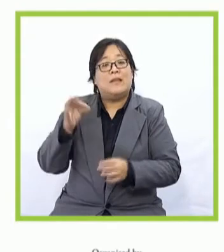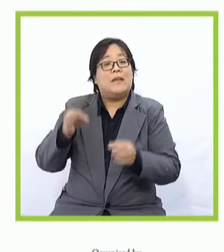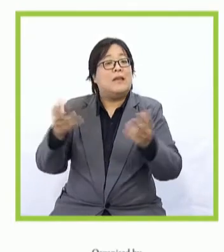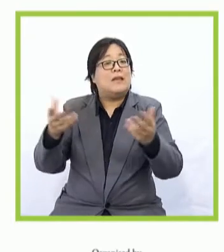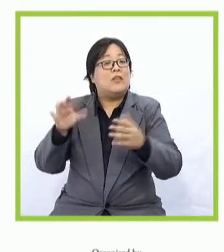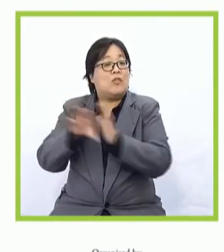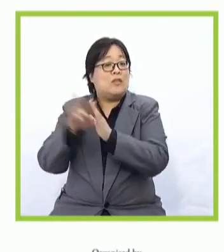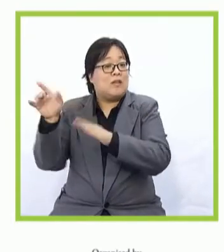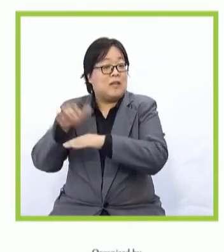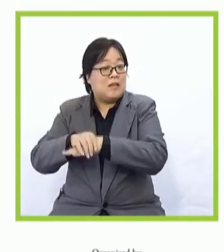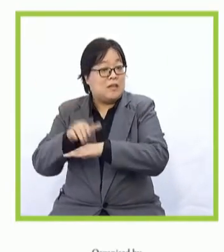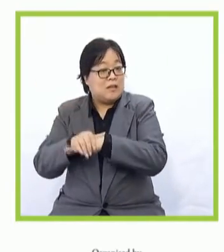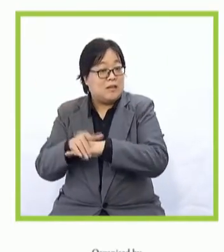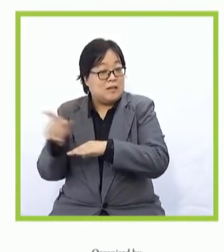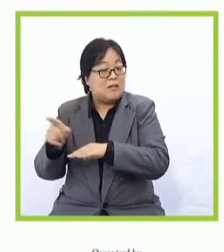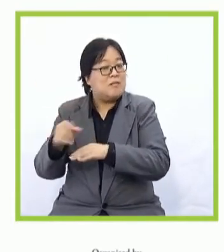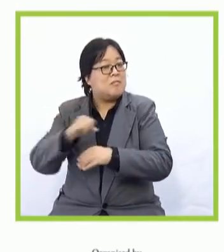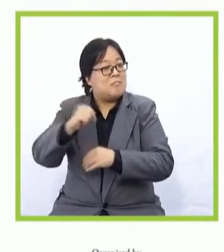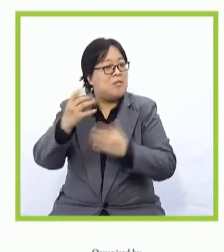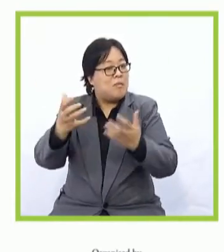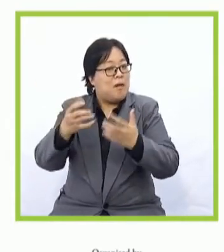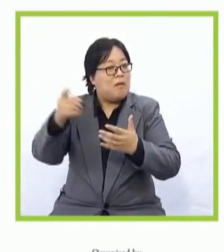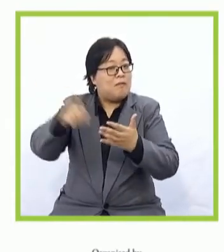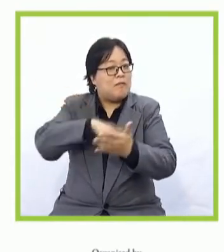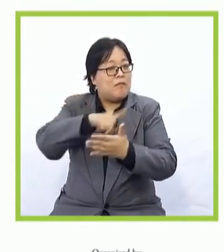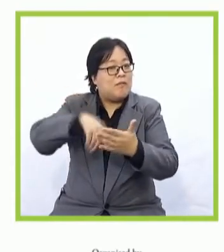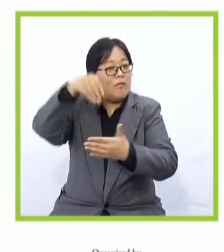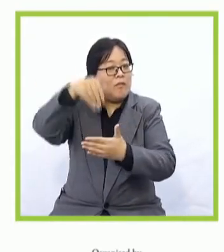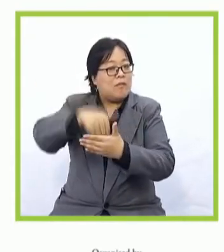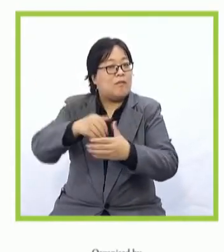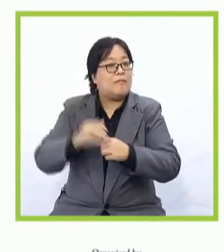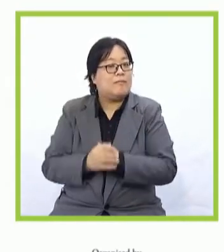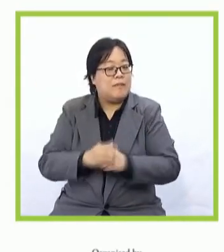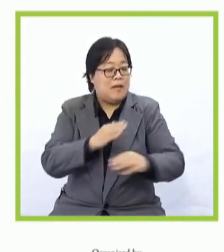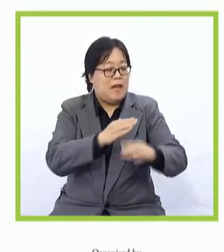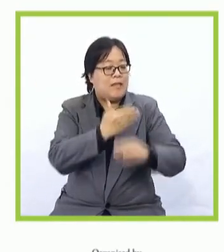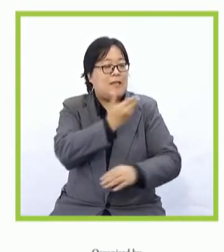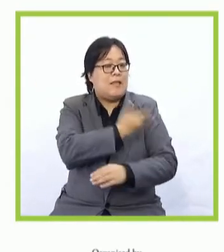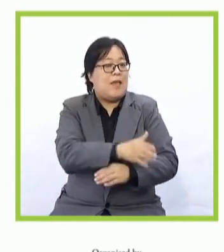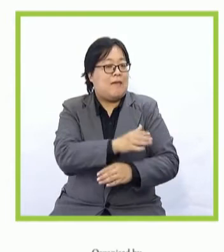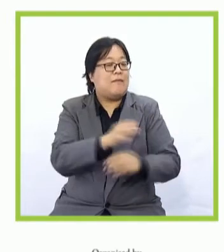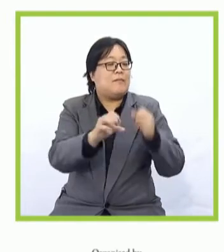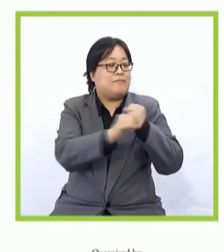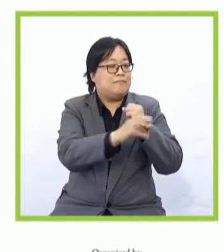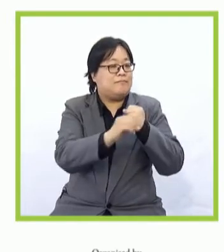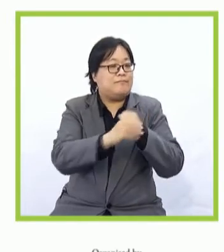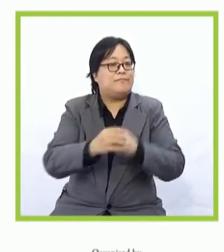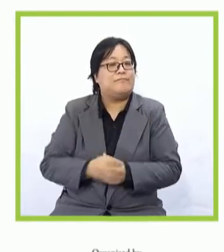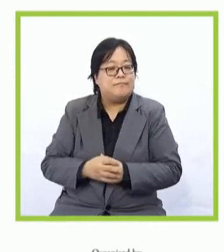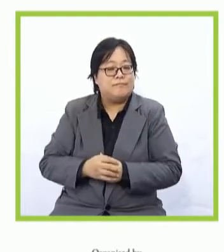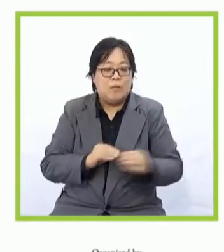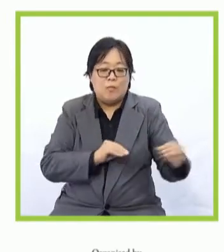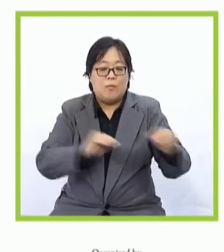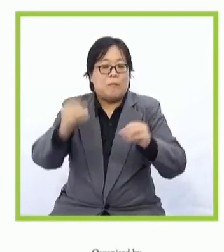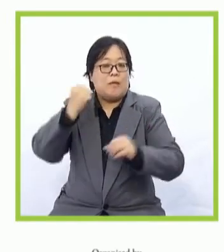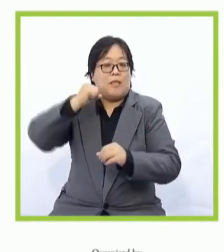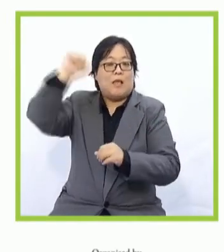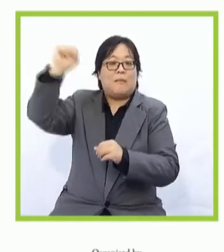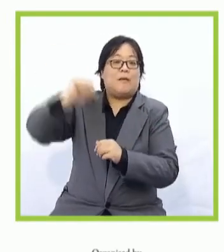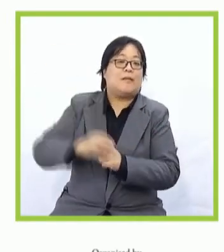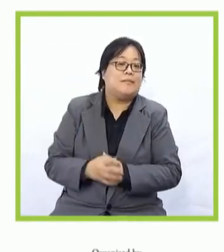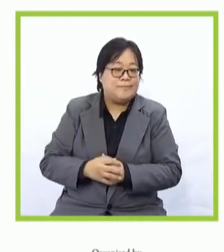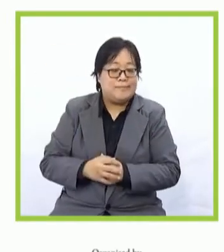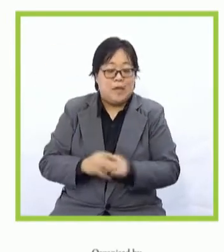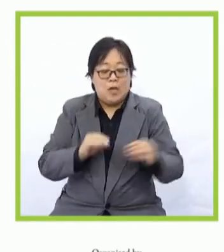England who pushed for the right to vote, anti-slavery campaigners, the the movements for independence, the